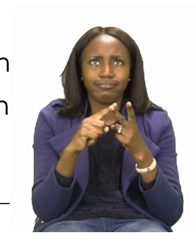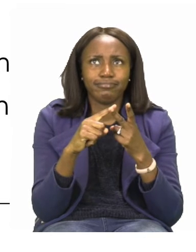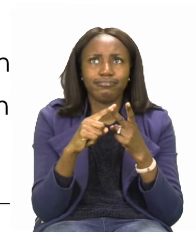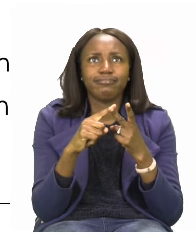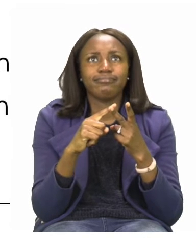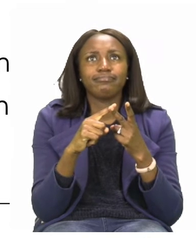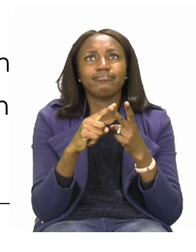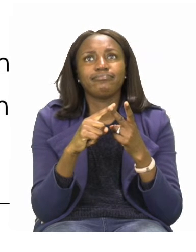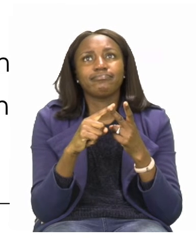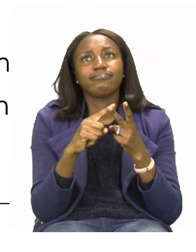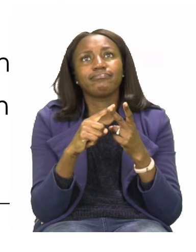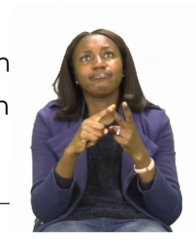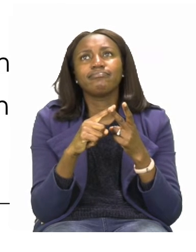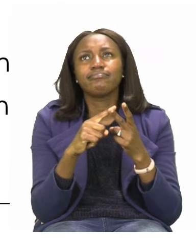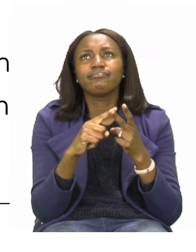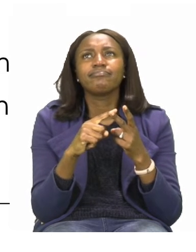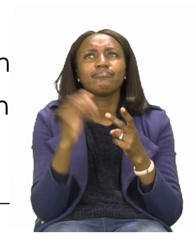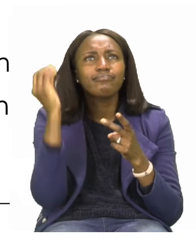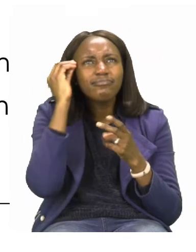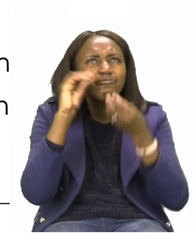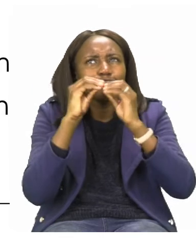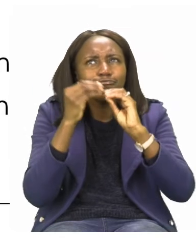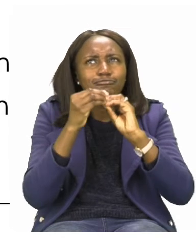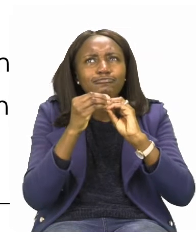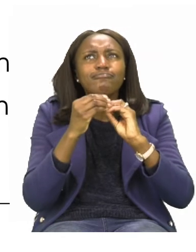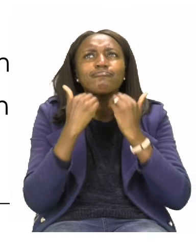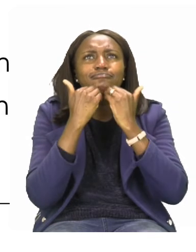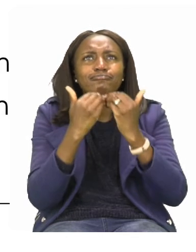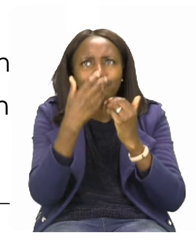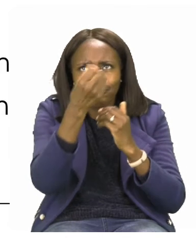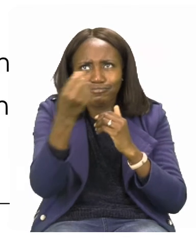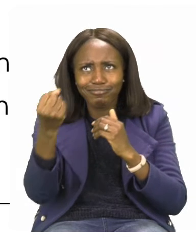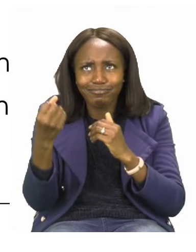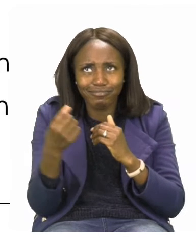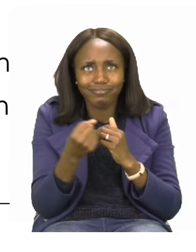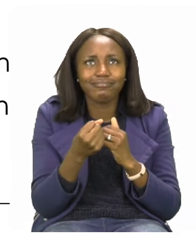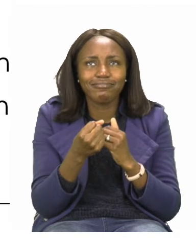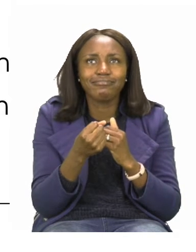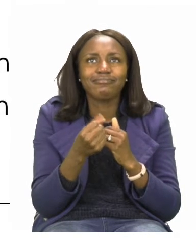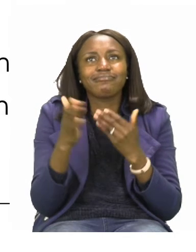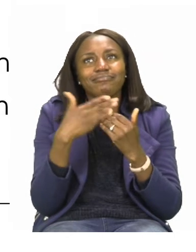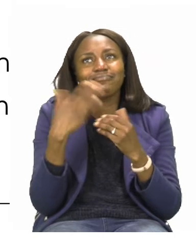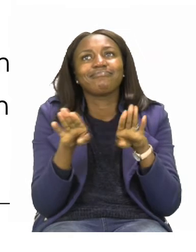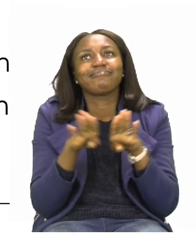is to make sure that all the important information is extracted so that we can work out the